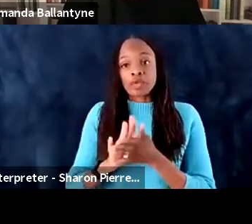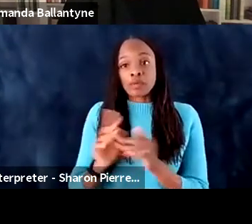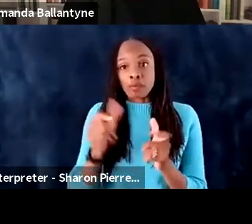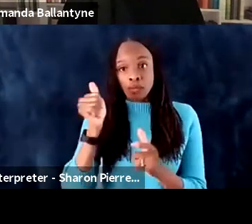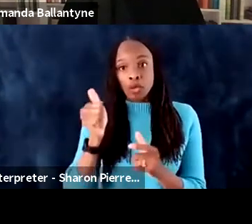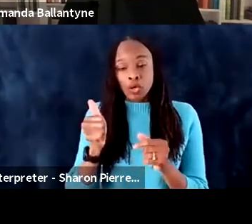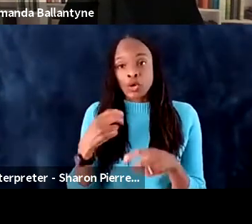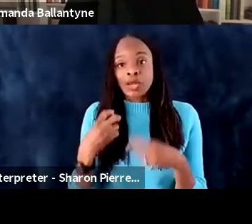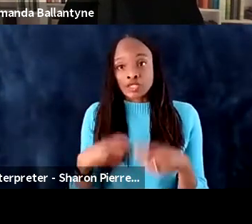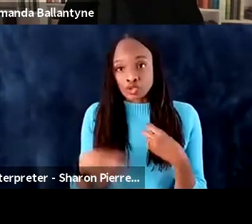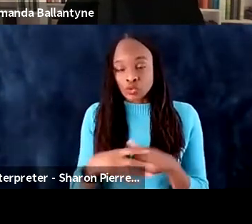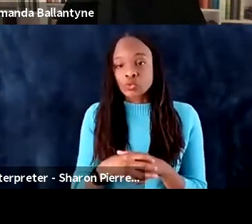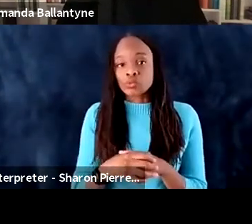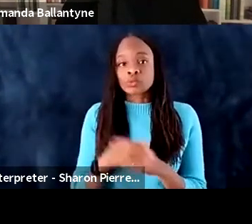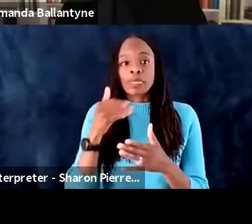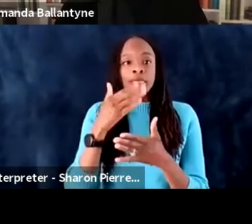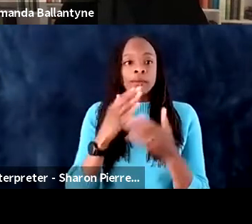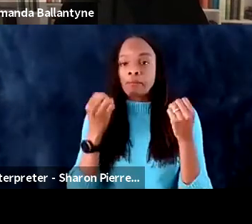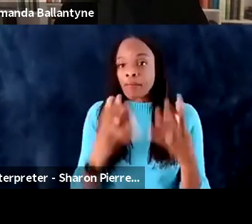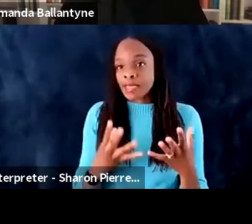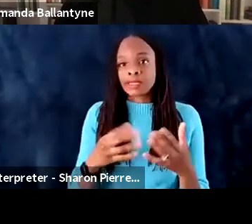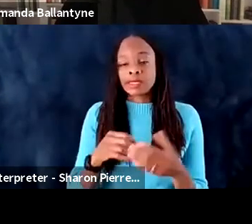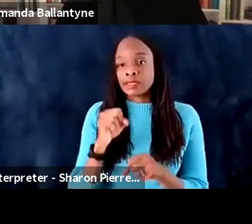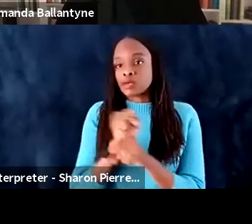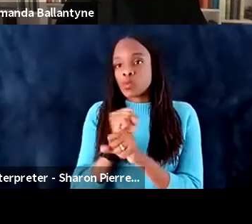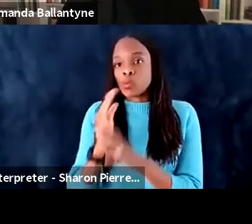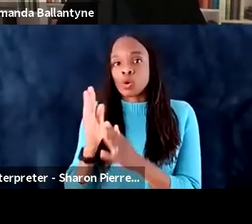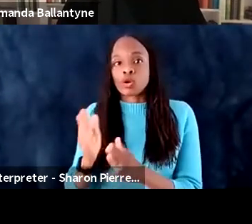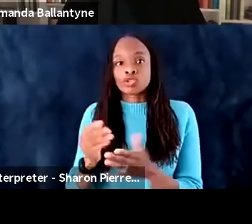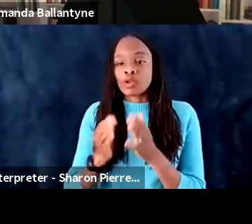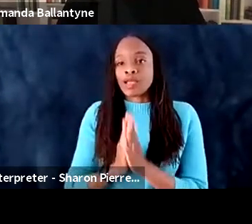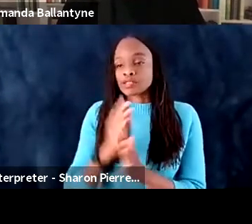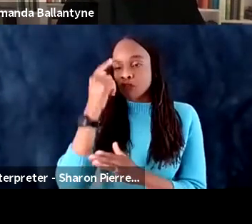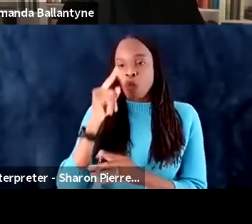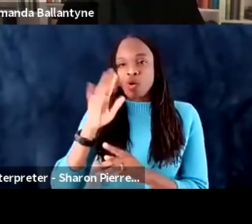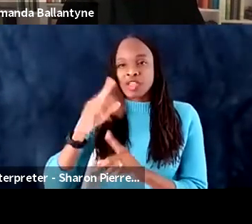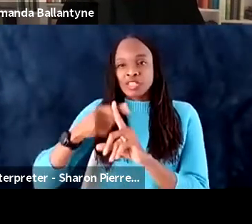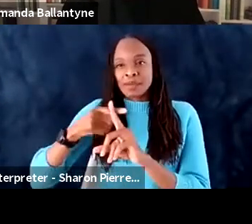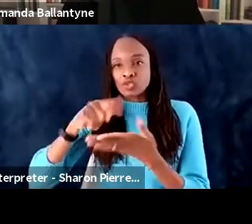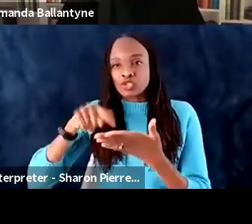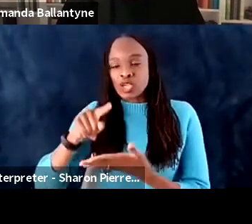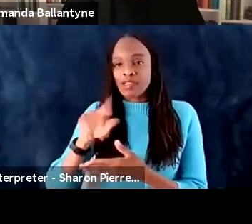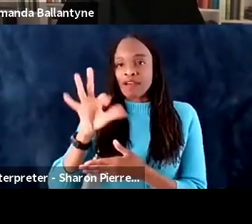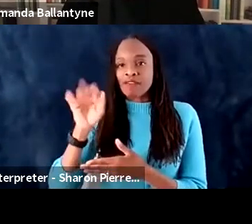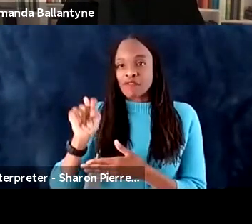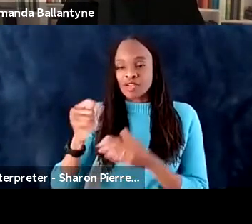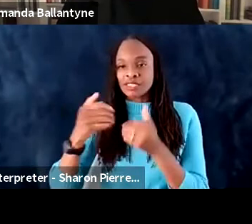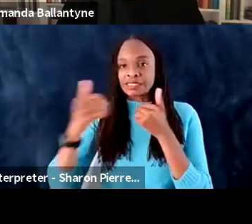workers are being asked to have their temperatures checked and maintain a 5-foot distance, filling out health